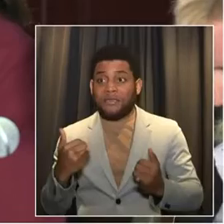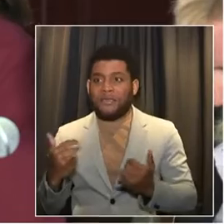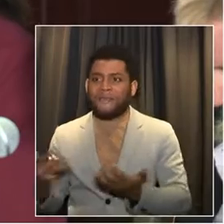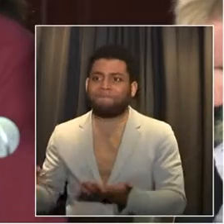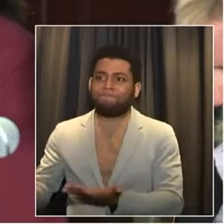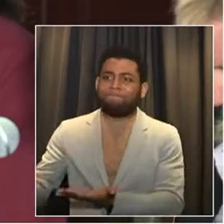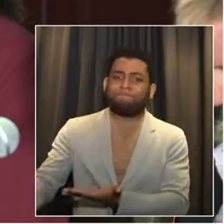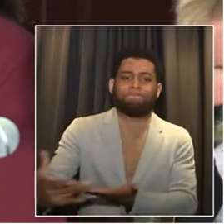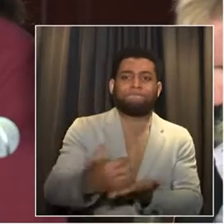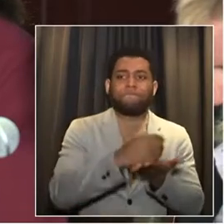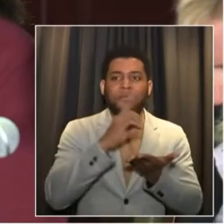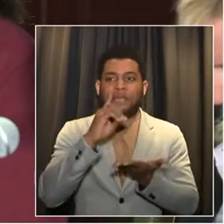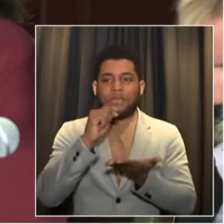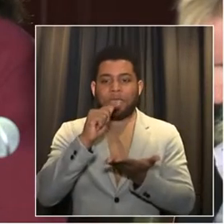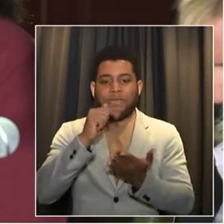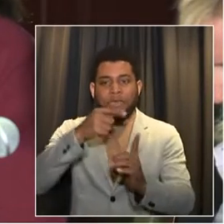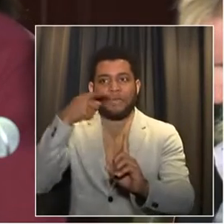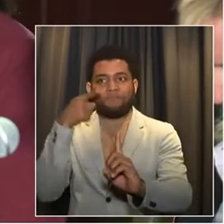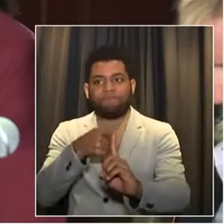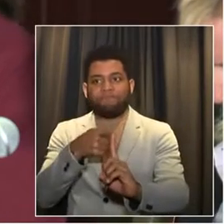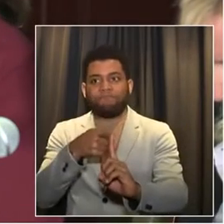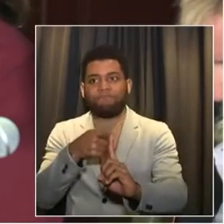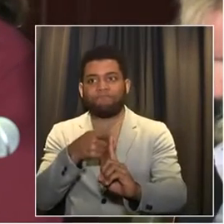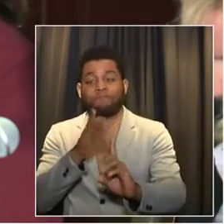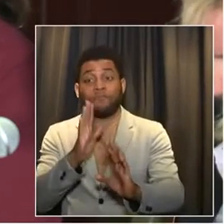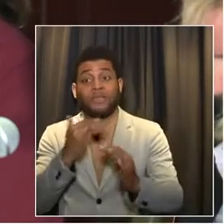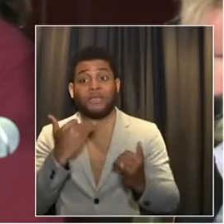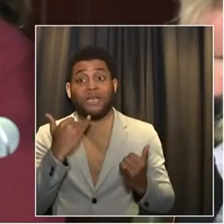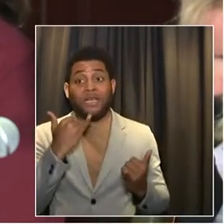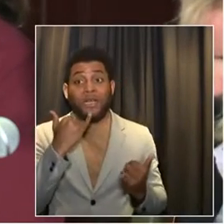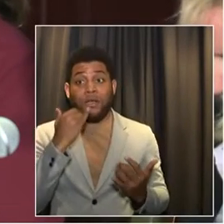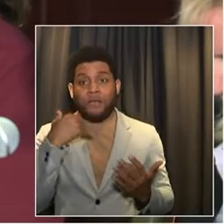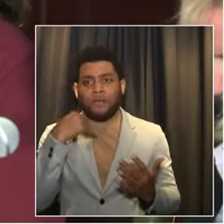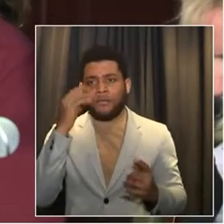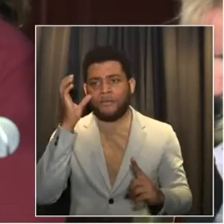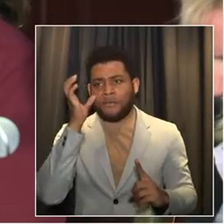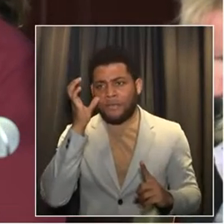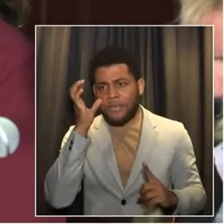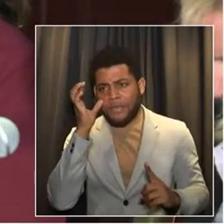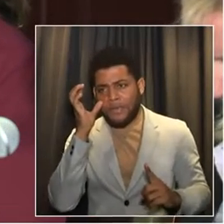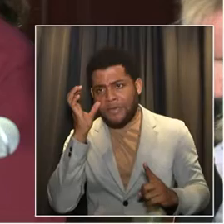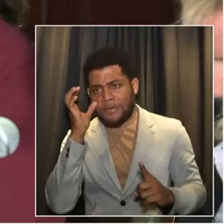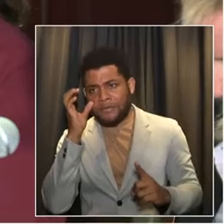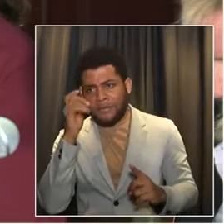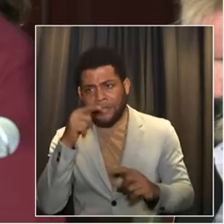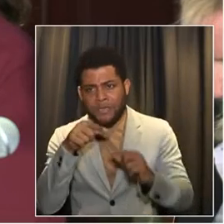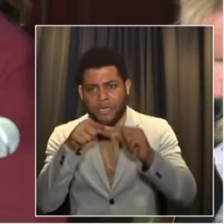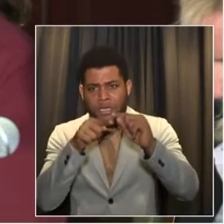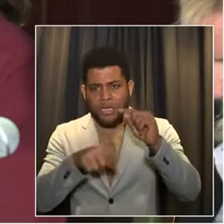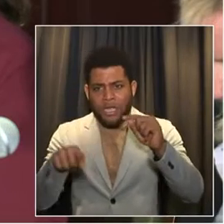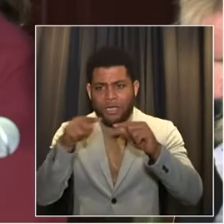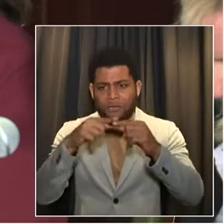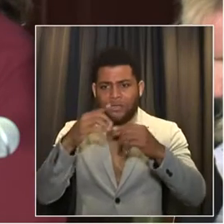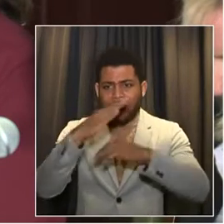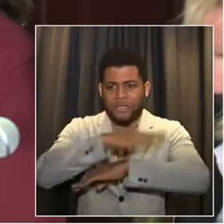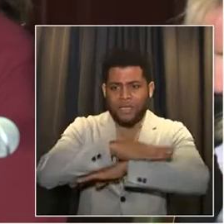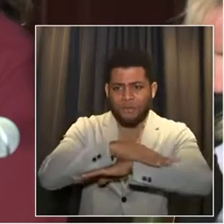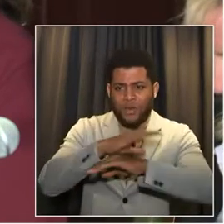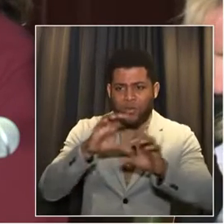then hearing from, you know, the different roundtable groups that Debbie and Jody pull